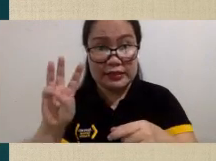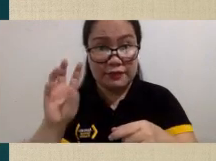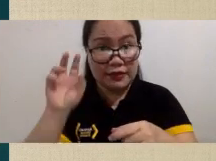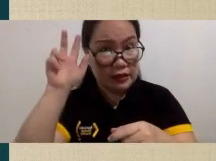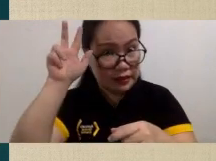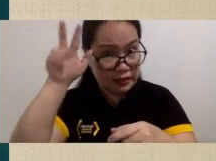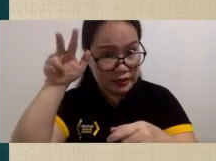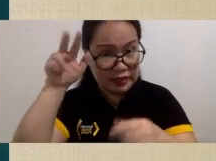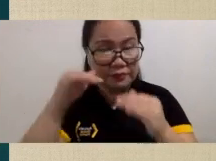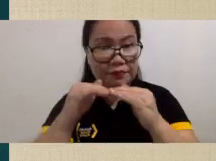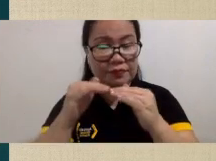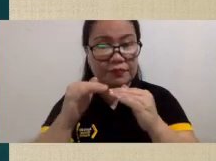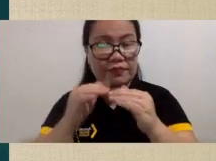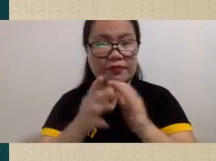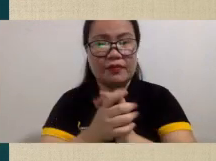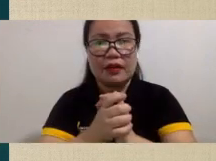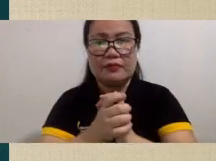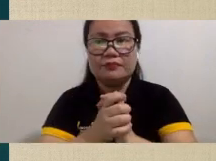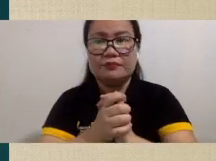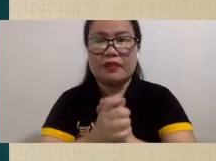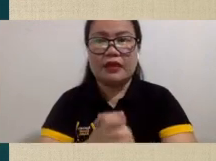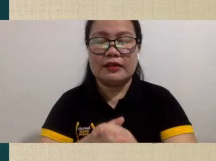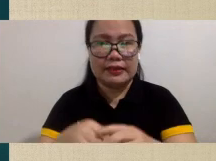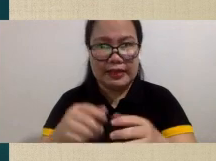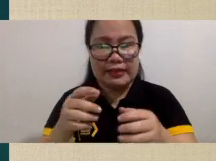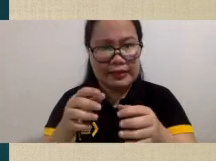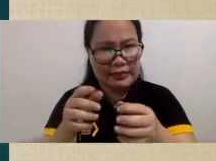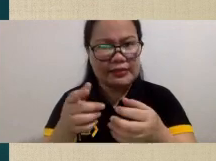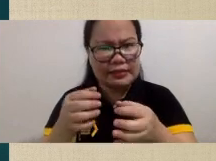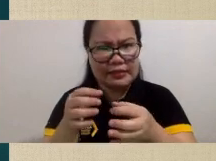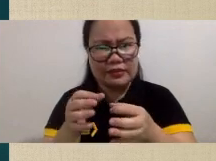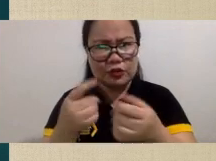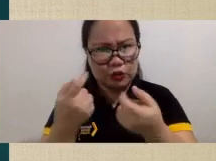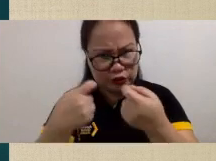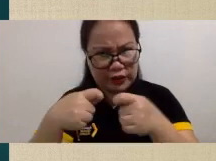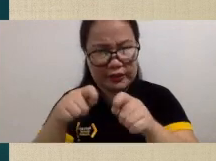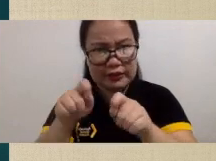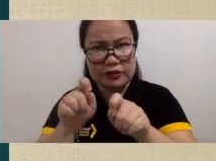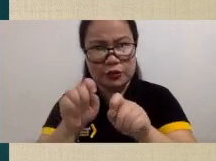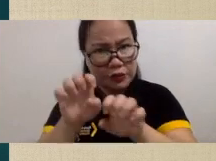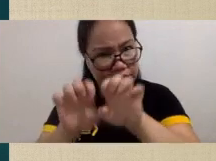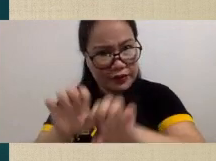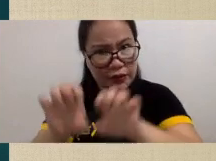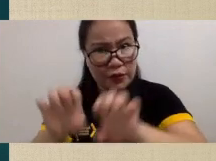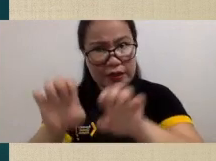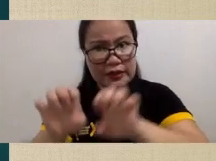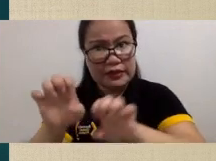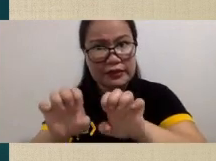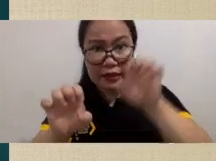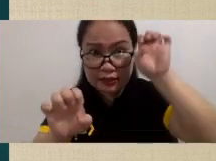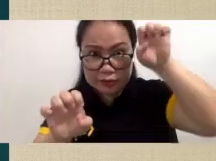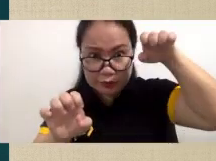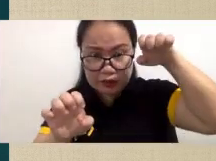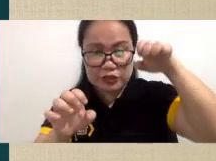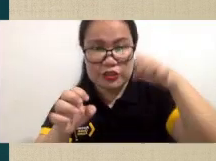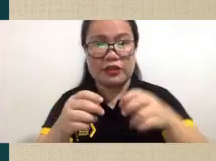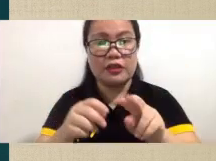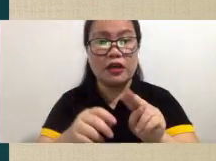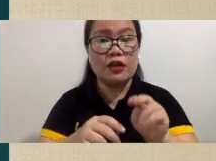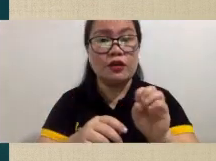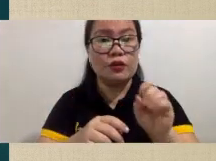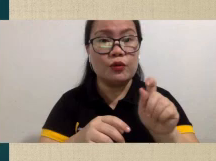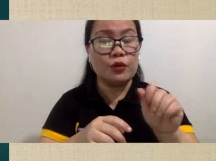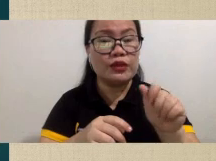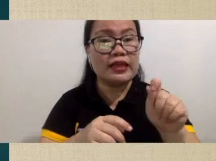Next, let us try to evaluate each exponential notation. So, meron ditong mga